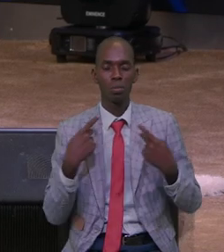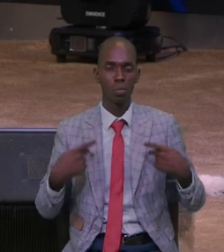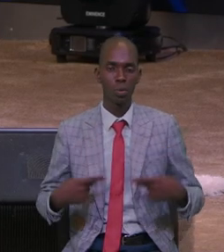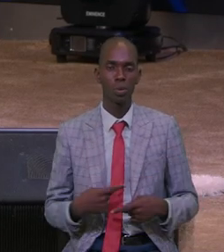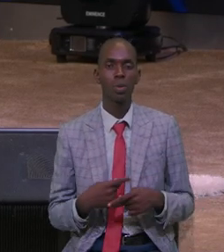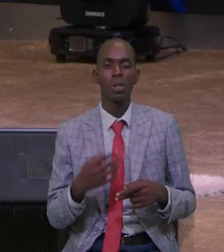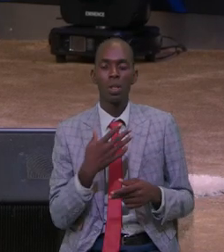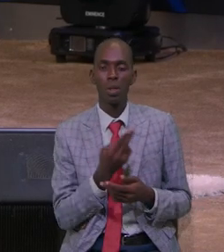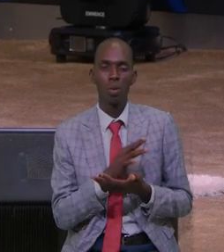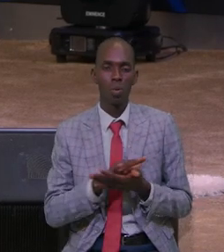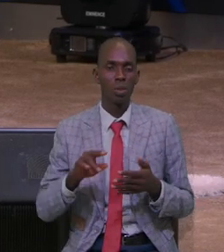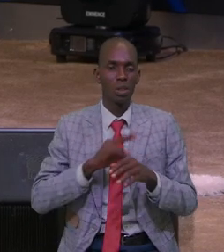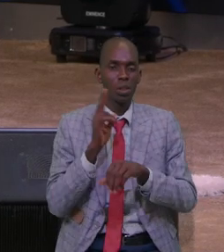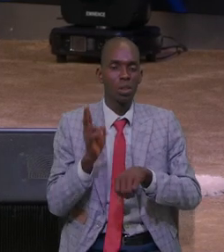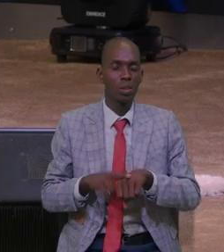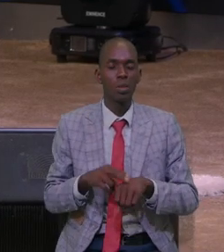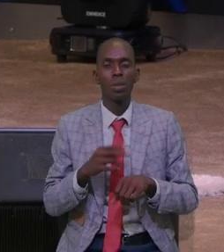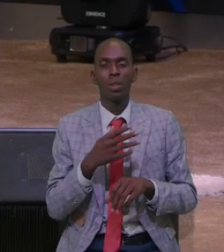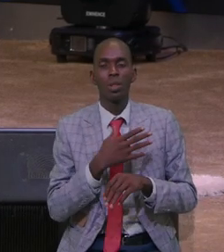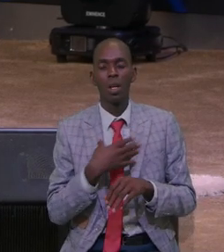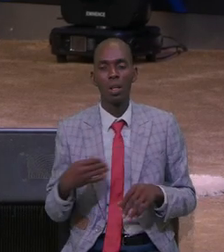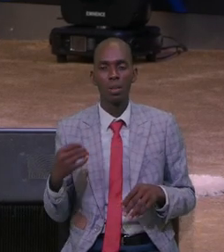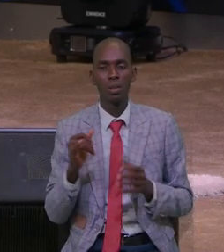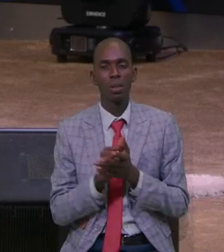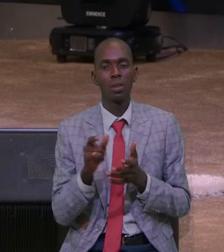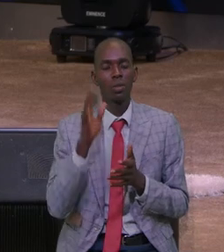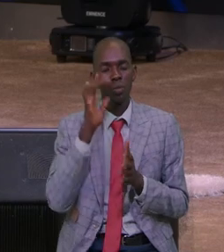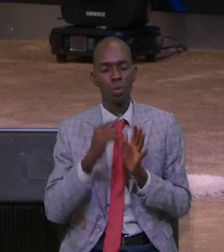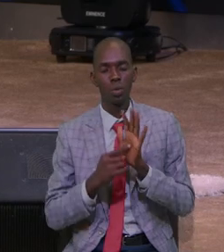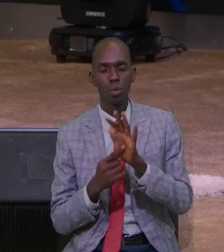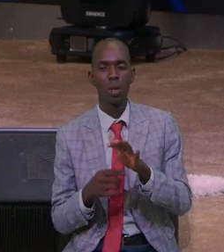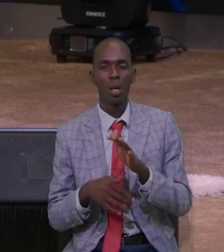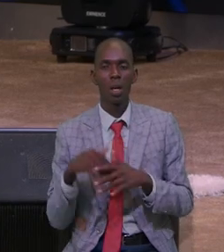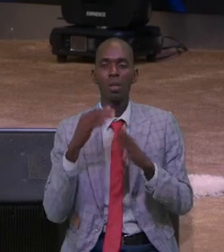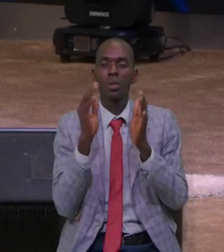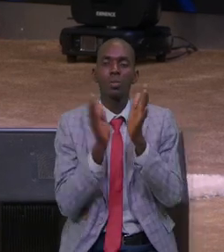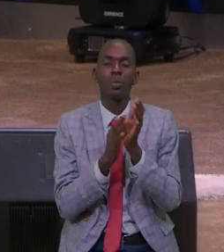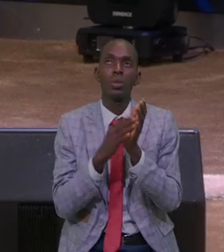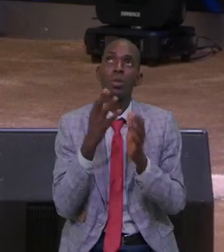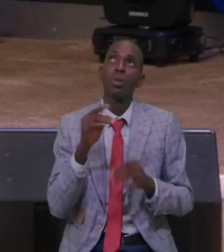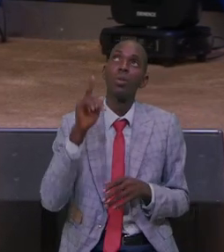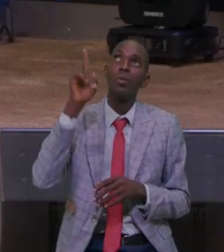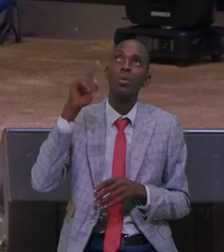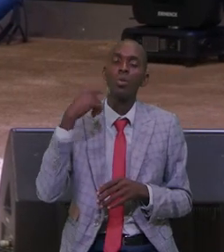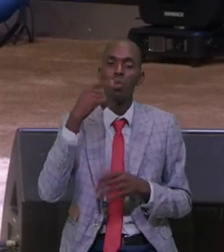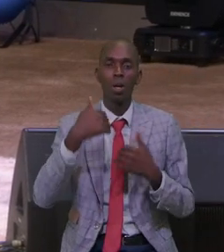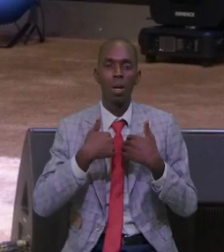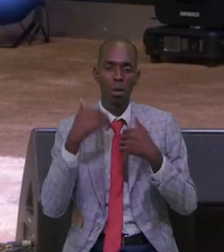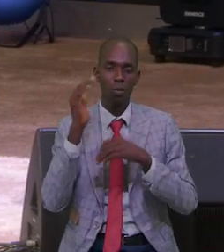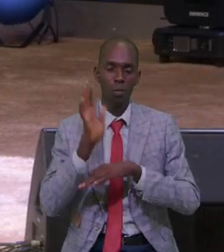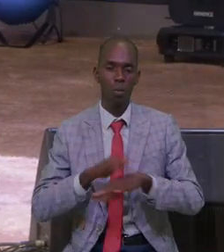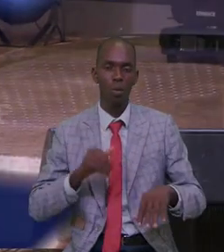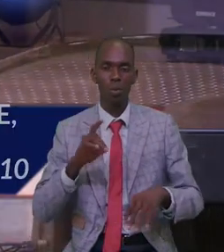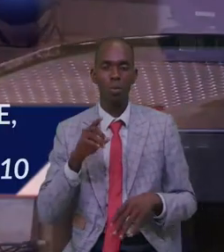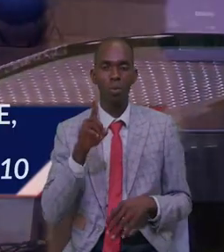peculiar people, that he should show forth the praises of him who has called you